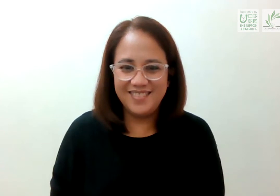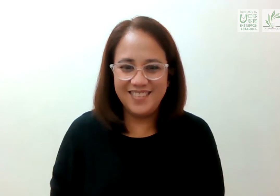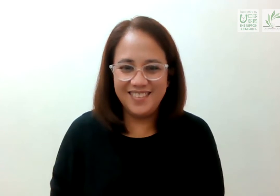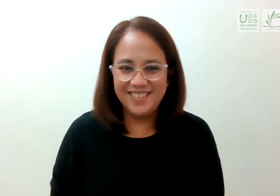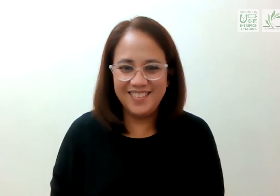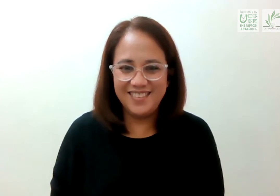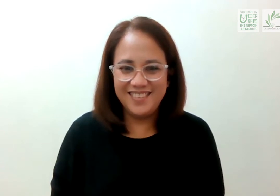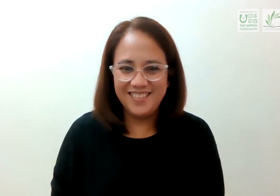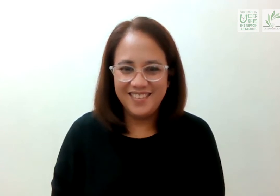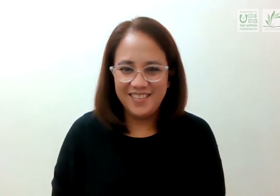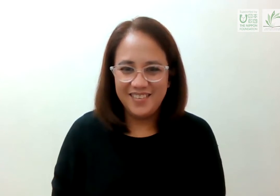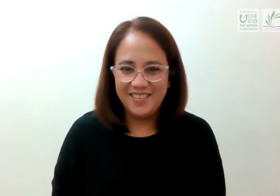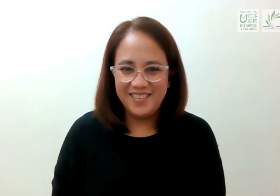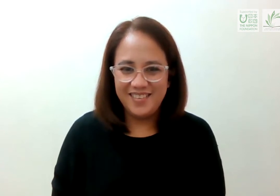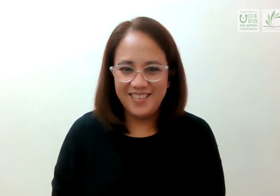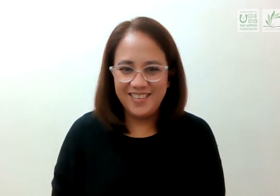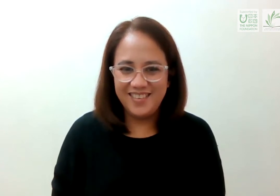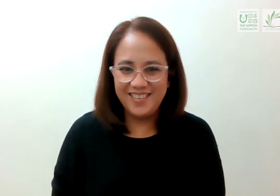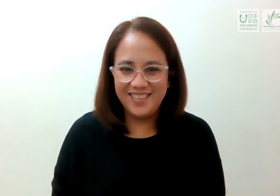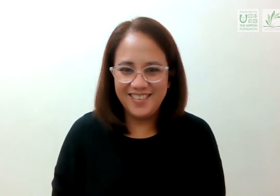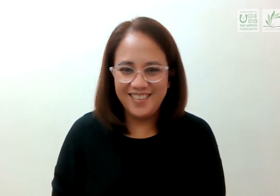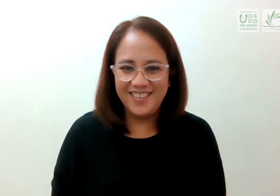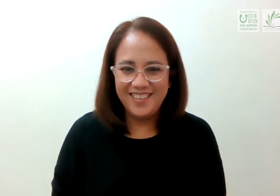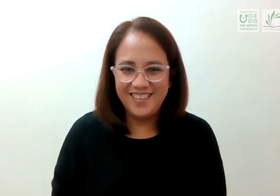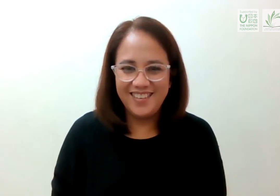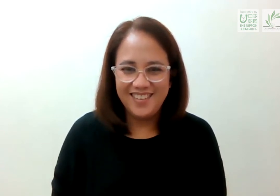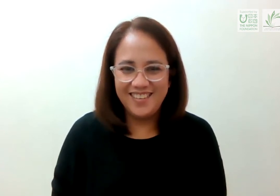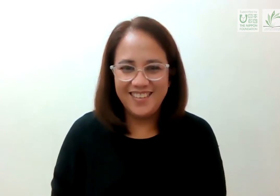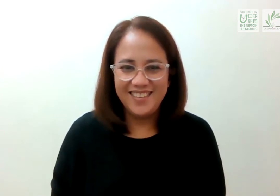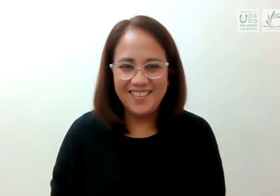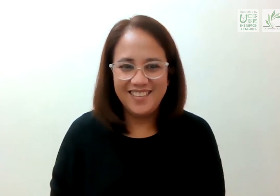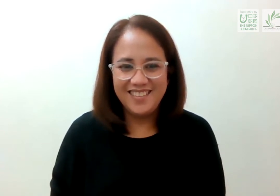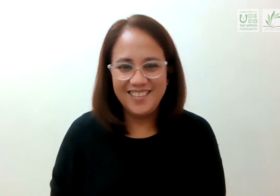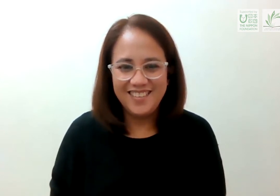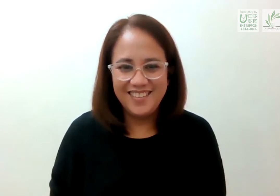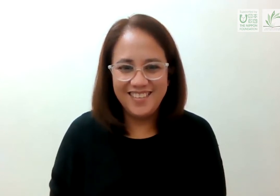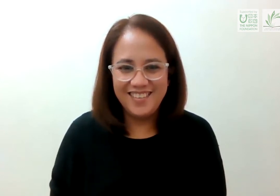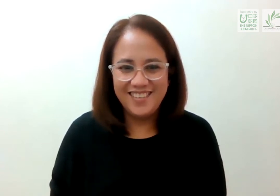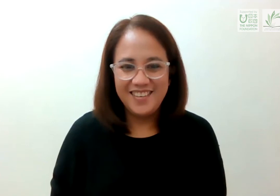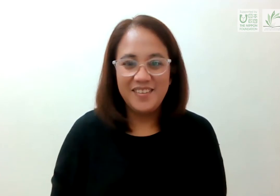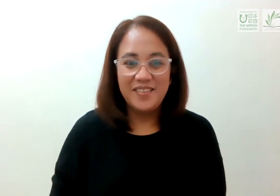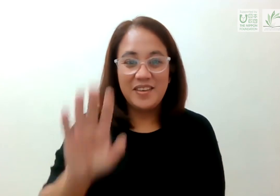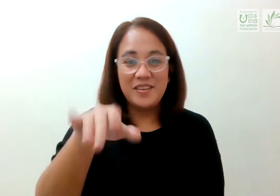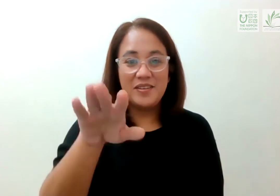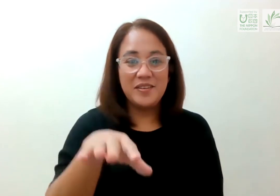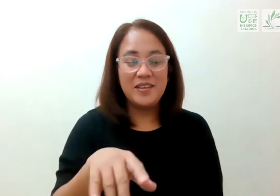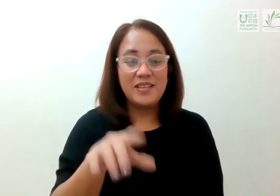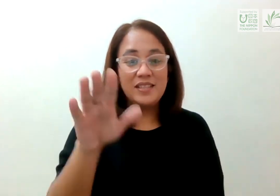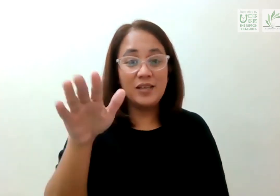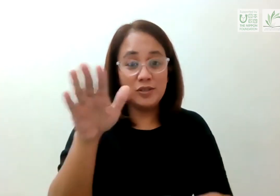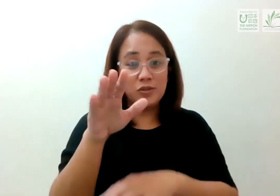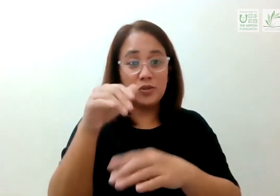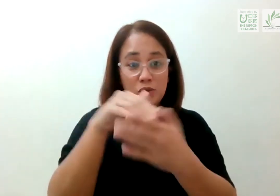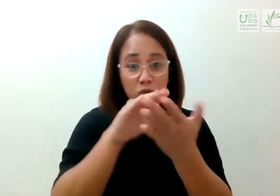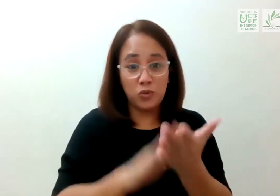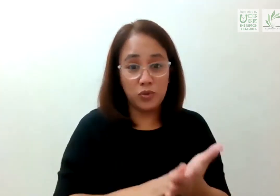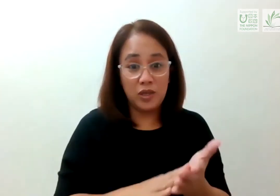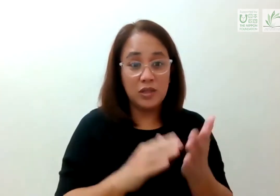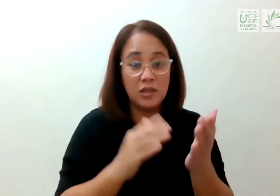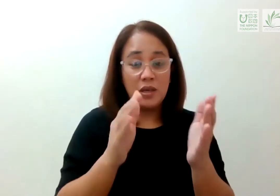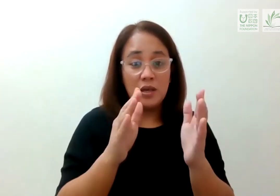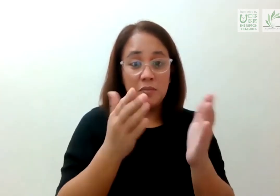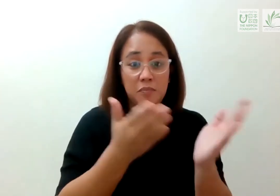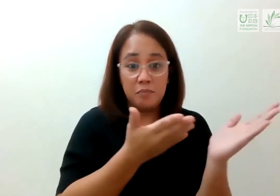Nat says B, everybody else says C. So you're supposed to, the students are supposed to bring this book to class